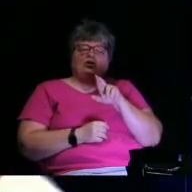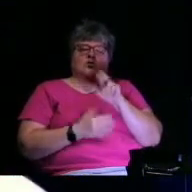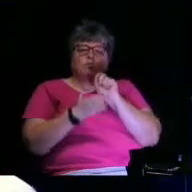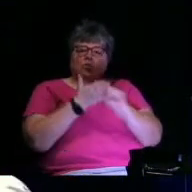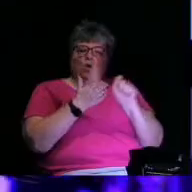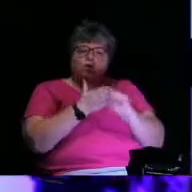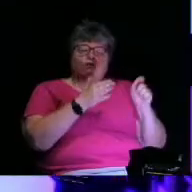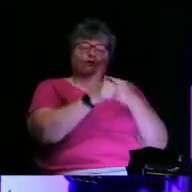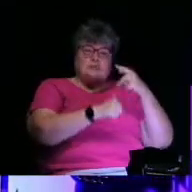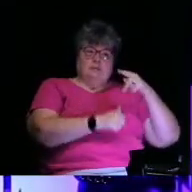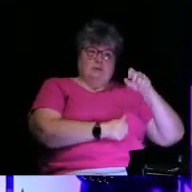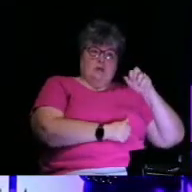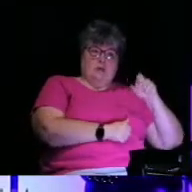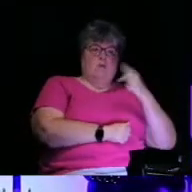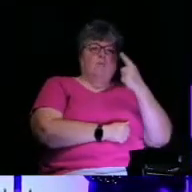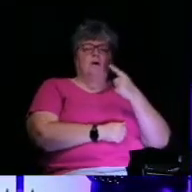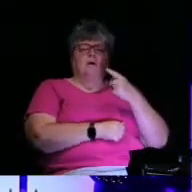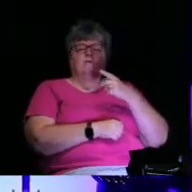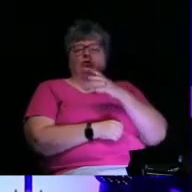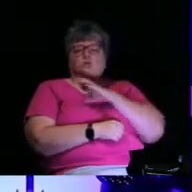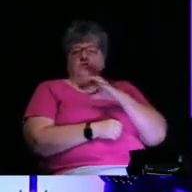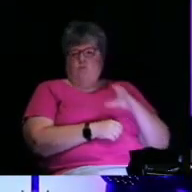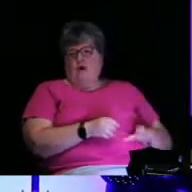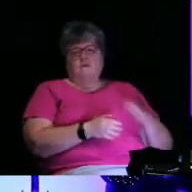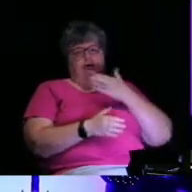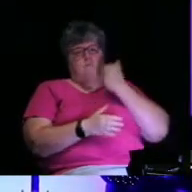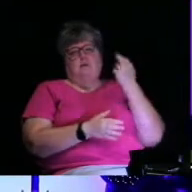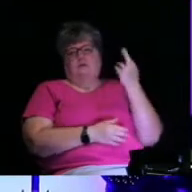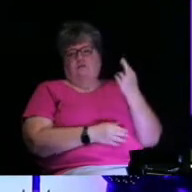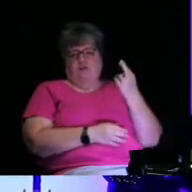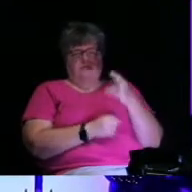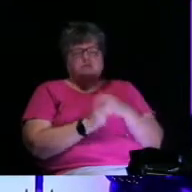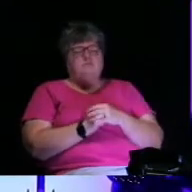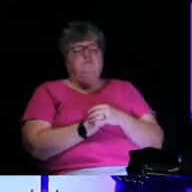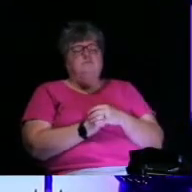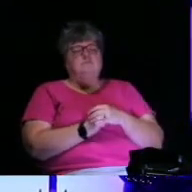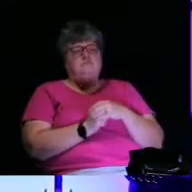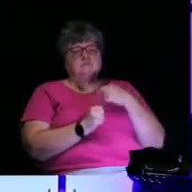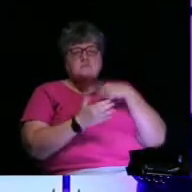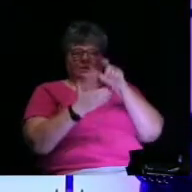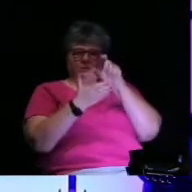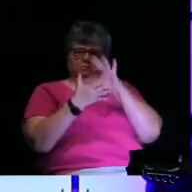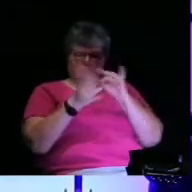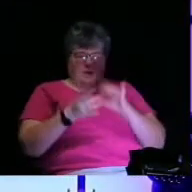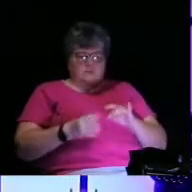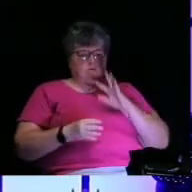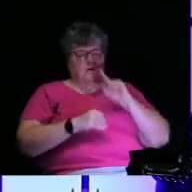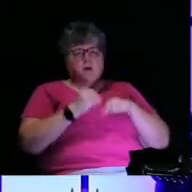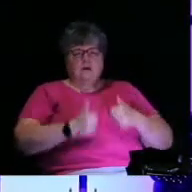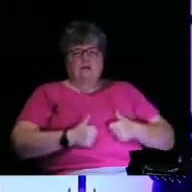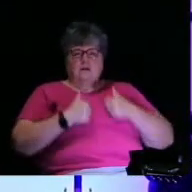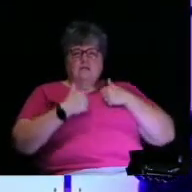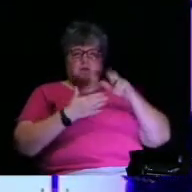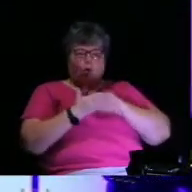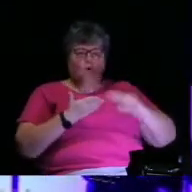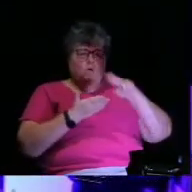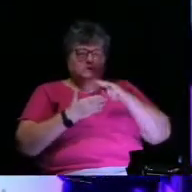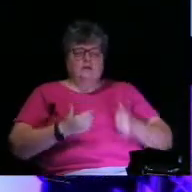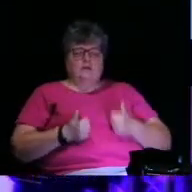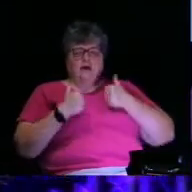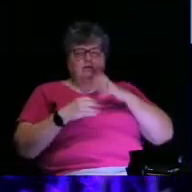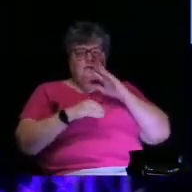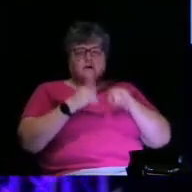one of Christ's best friends. He's the one who betrayed him, all right? In this passage, he's been talking to them about living a holy life. He's been talking to them about how to be